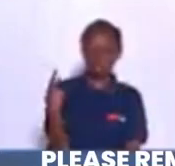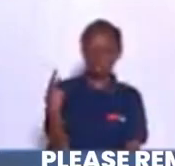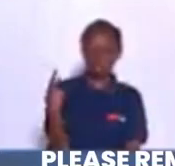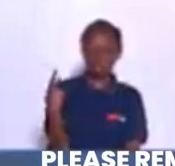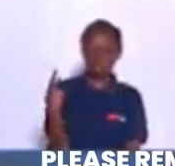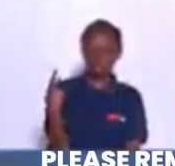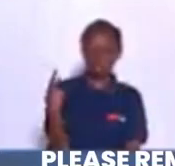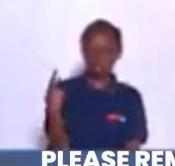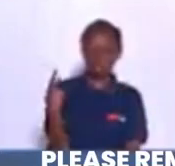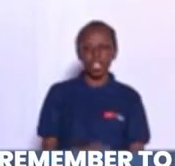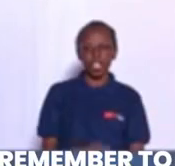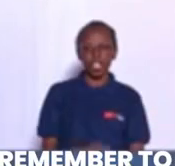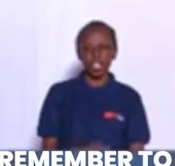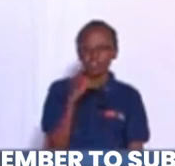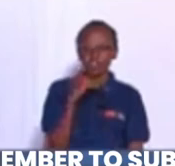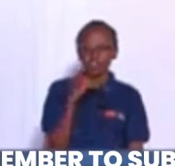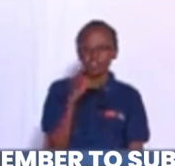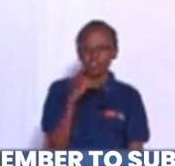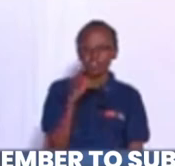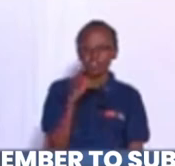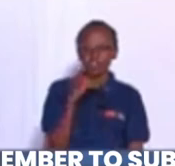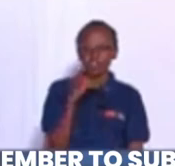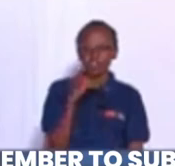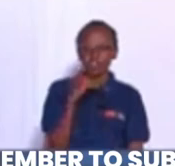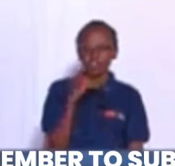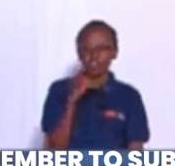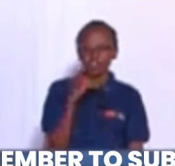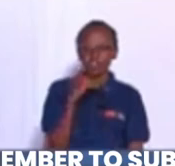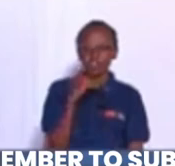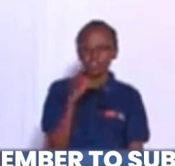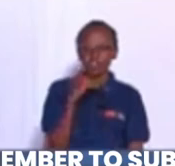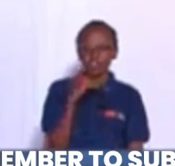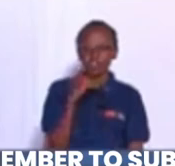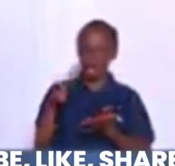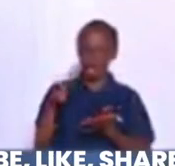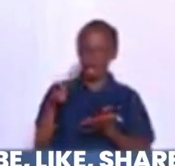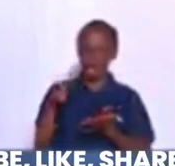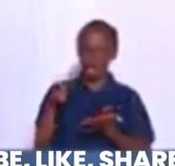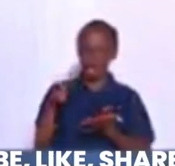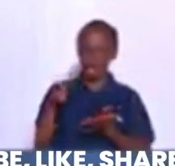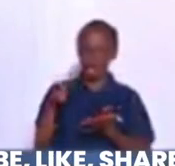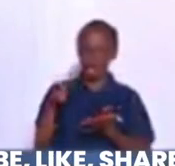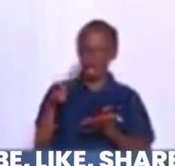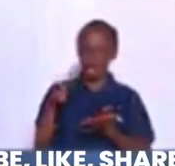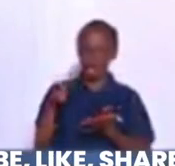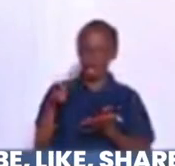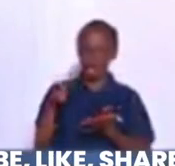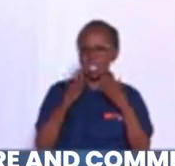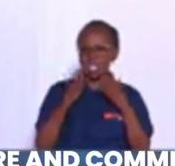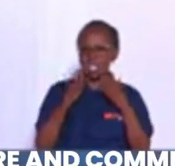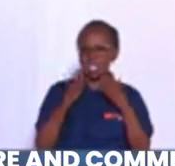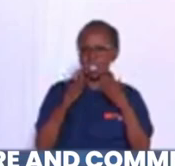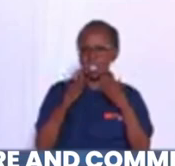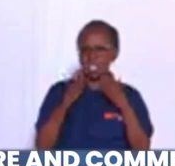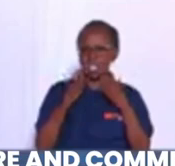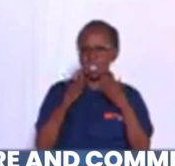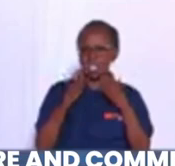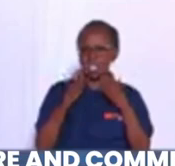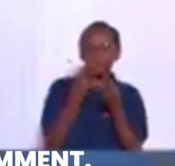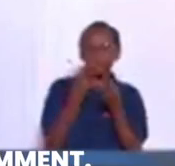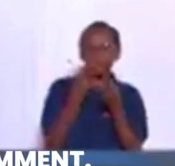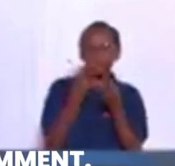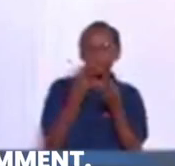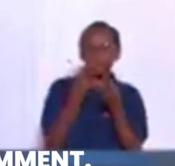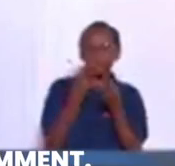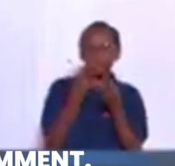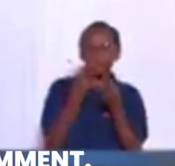And it's not only a research whereby people are just jumping to a conclusion, but some of them, you may find them, they have